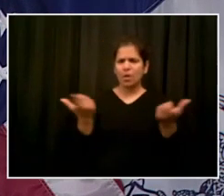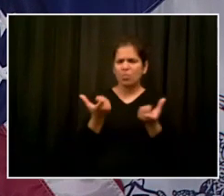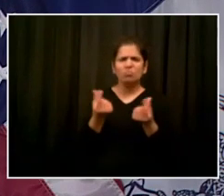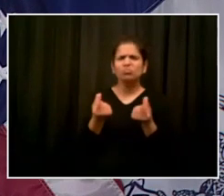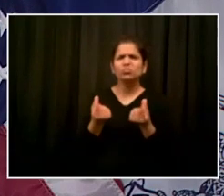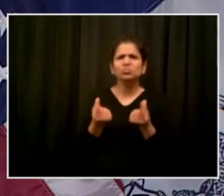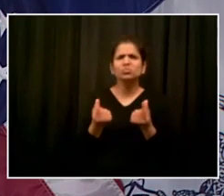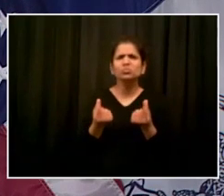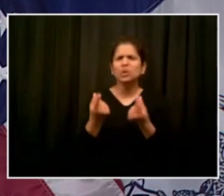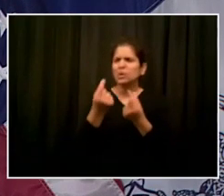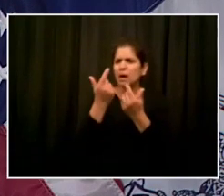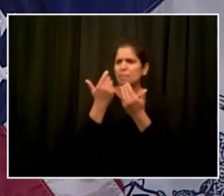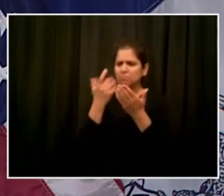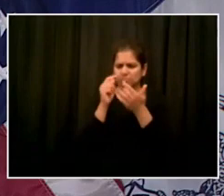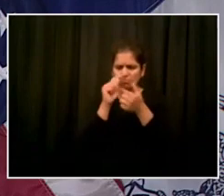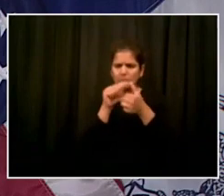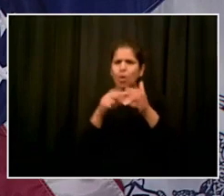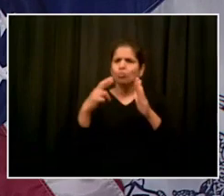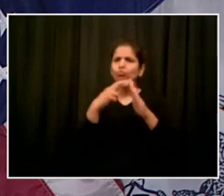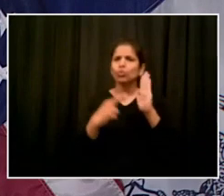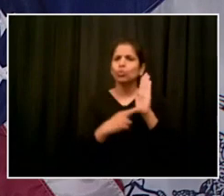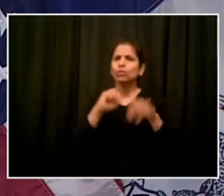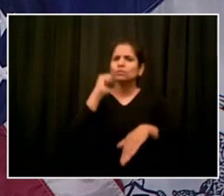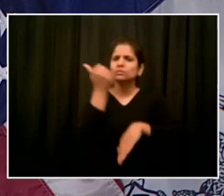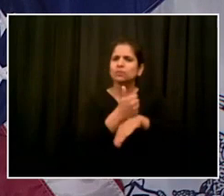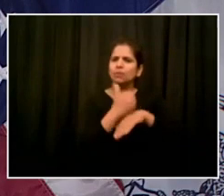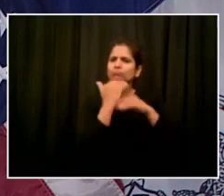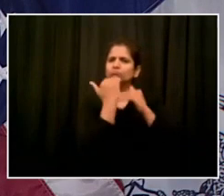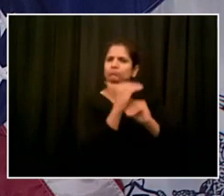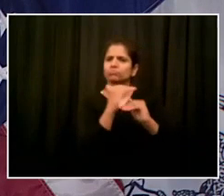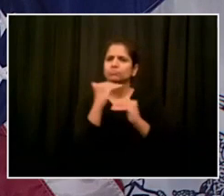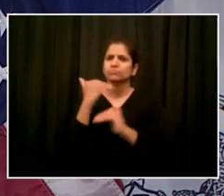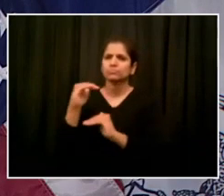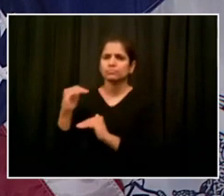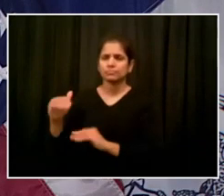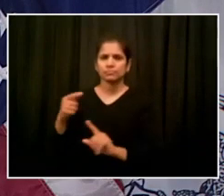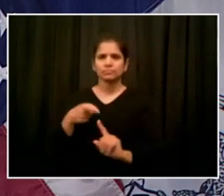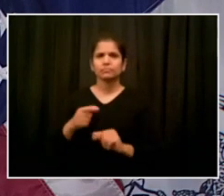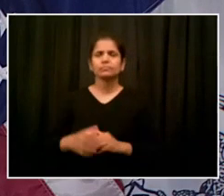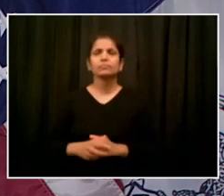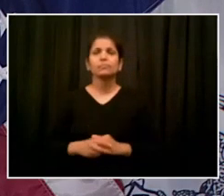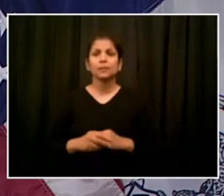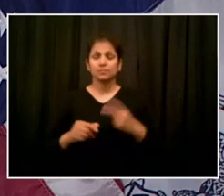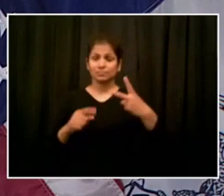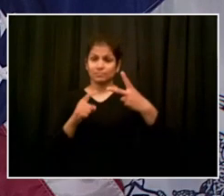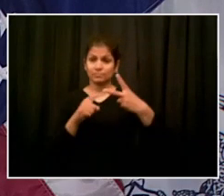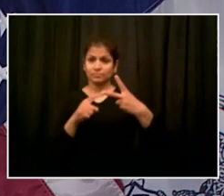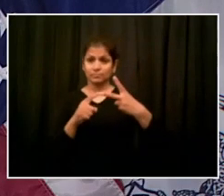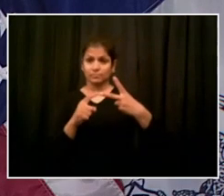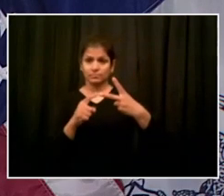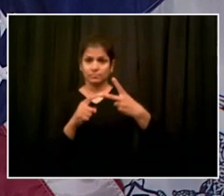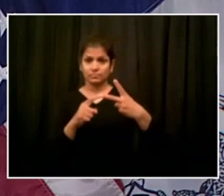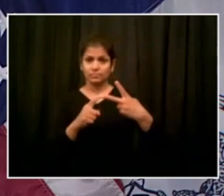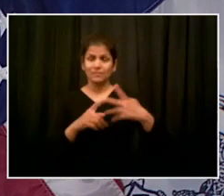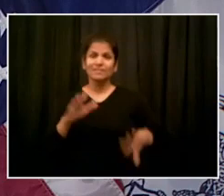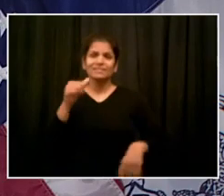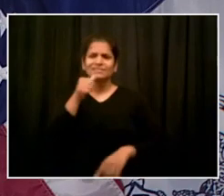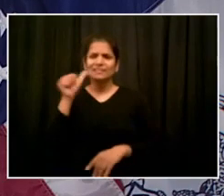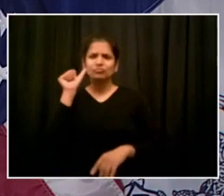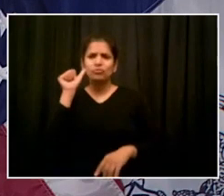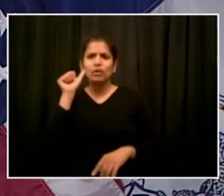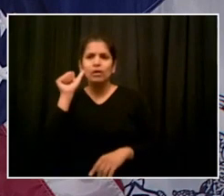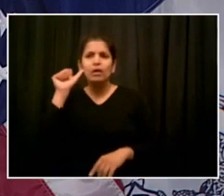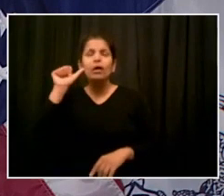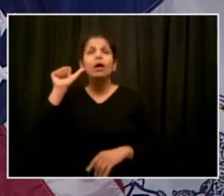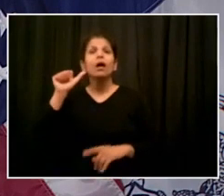you what your advice is to carless New Yorkers who don't have a car and who don't feel safe riding mass transit. You did